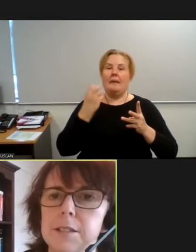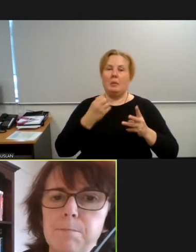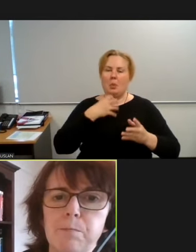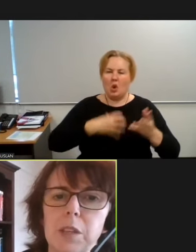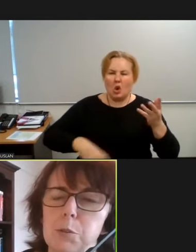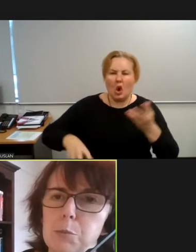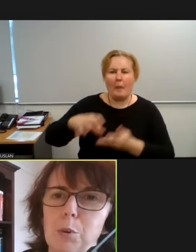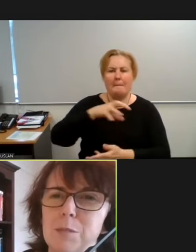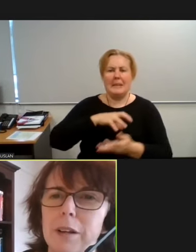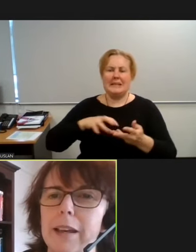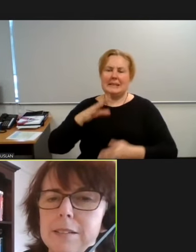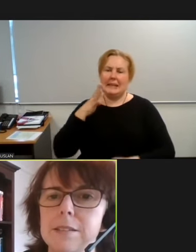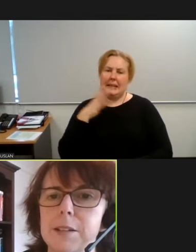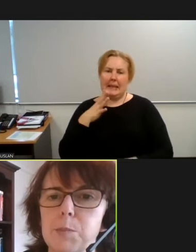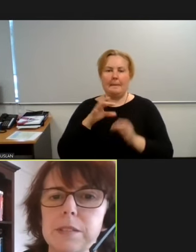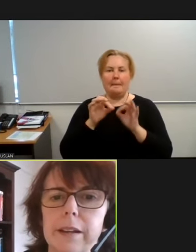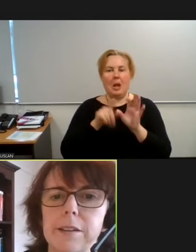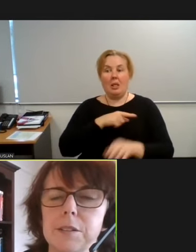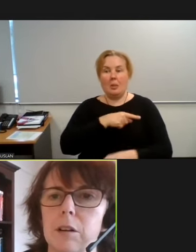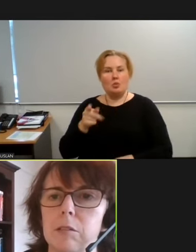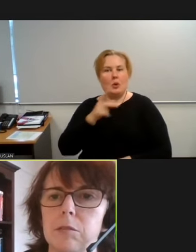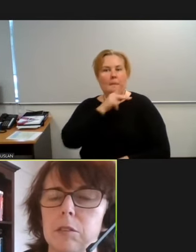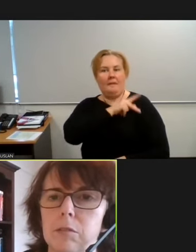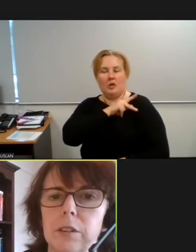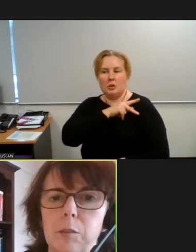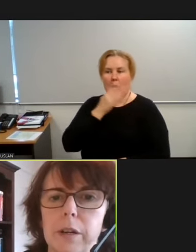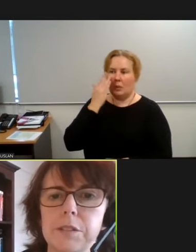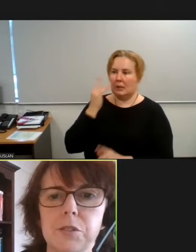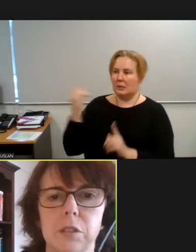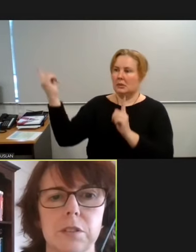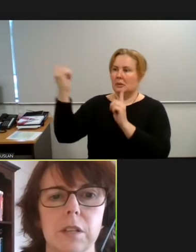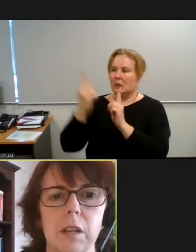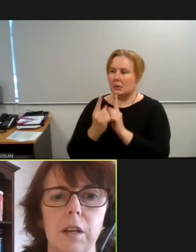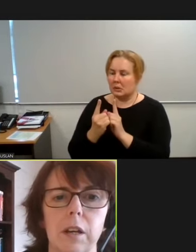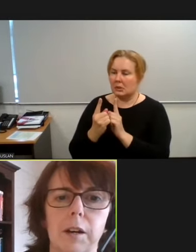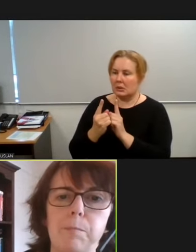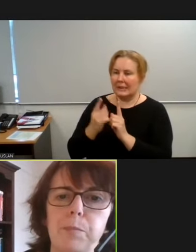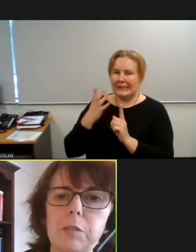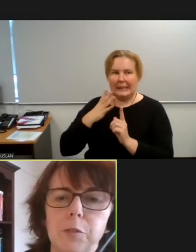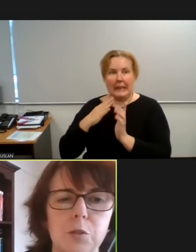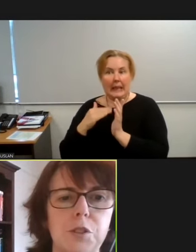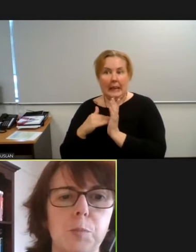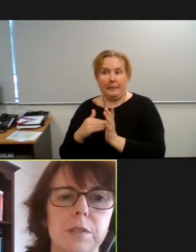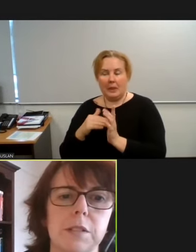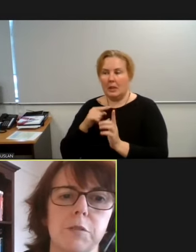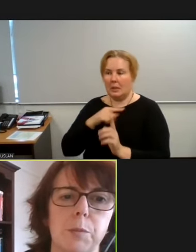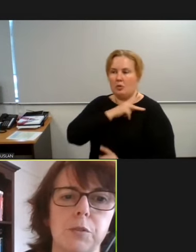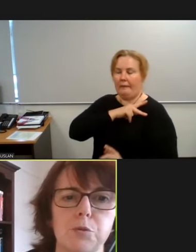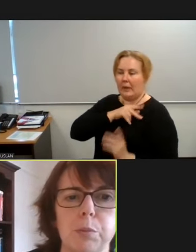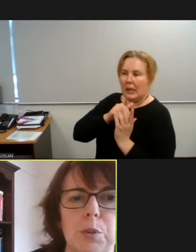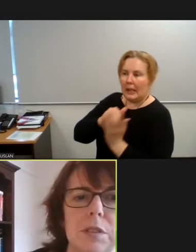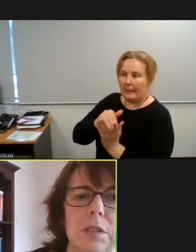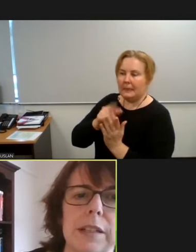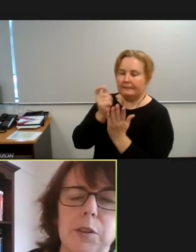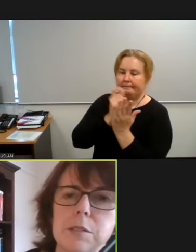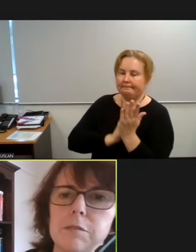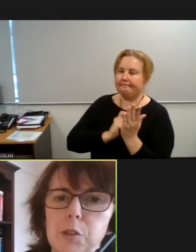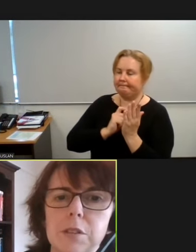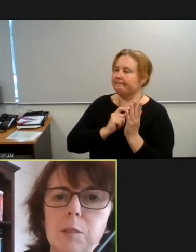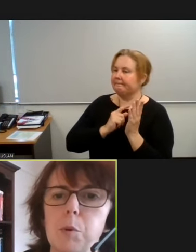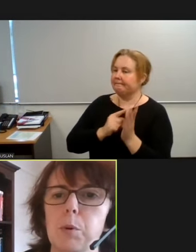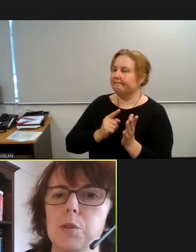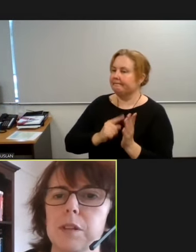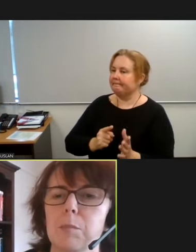of needs. That was reported by 86% of frontline practitioners, and 42% of respondents reported an increase